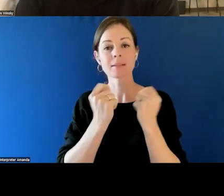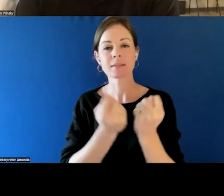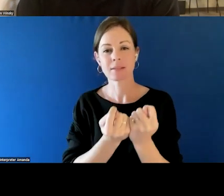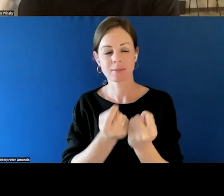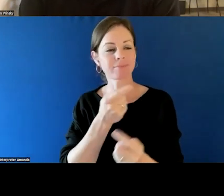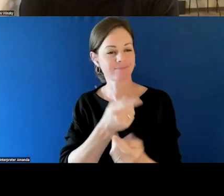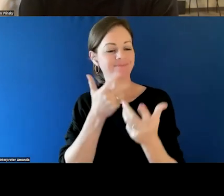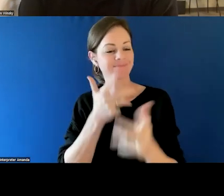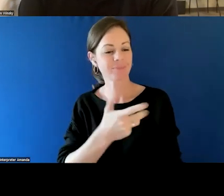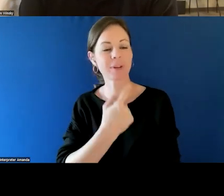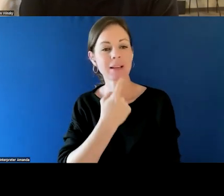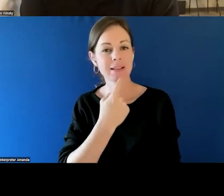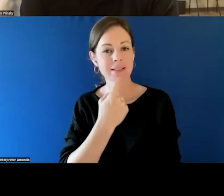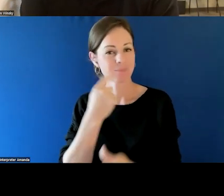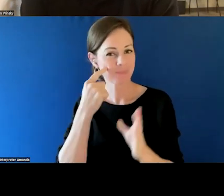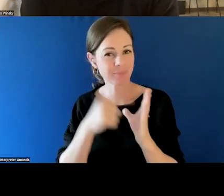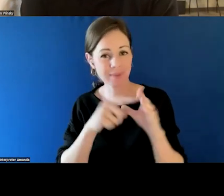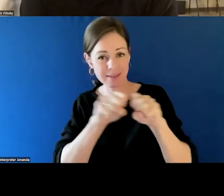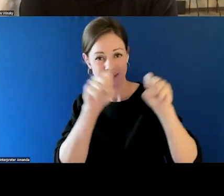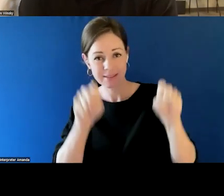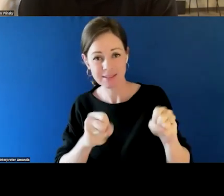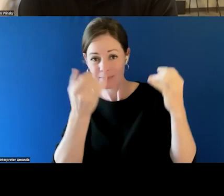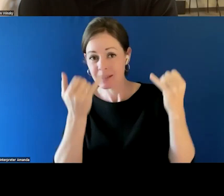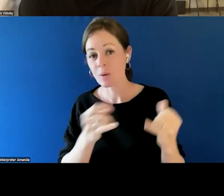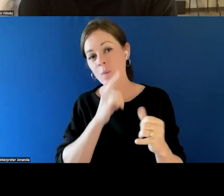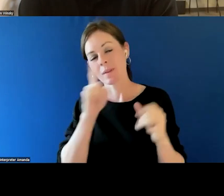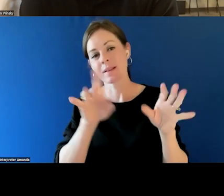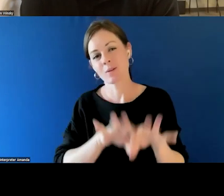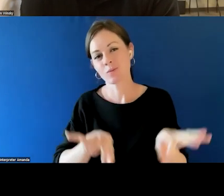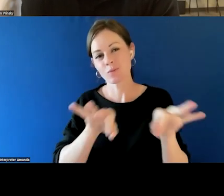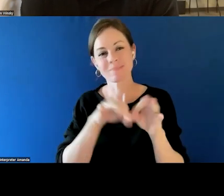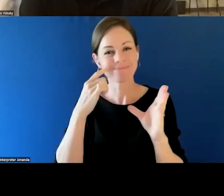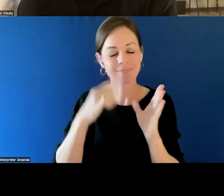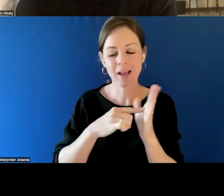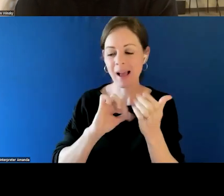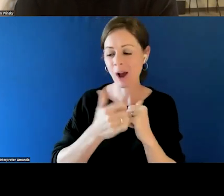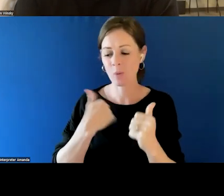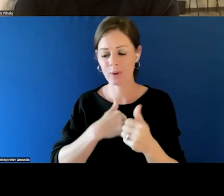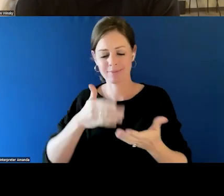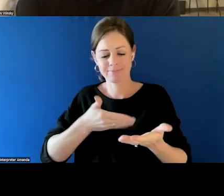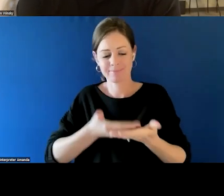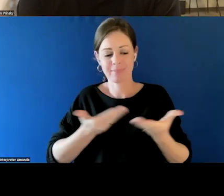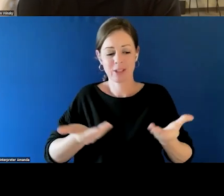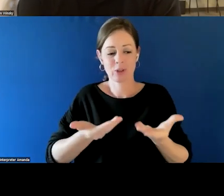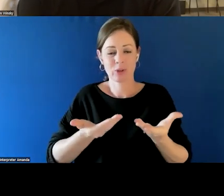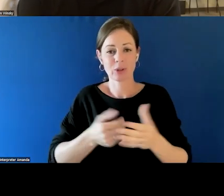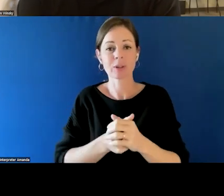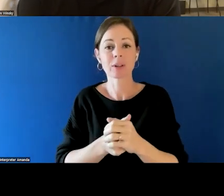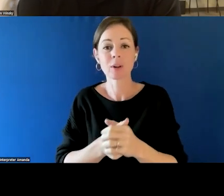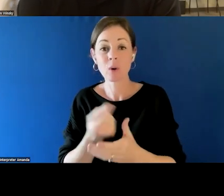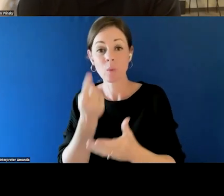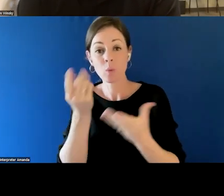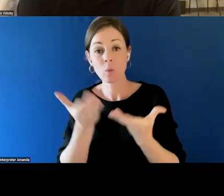said, I think looking at the system that we have now, it's important to look at how we got here, right? And, you know, one of the things